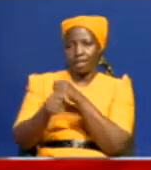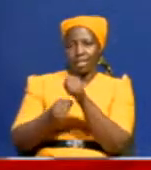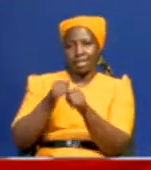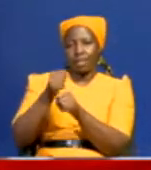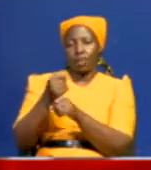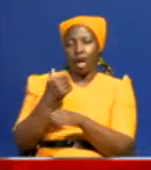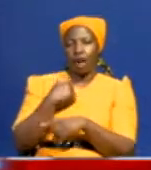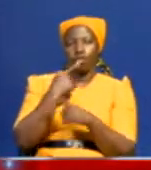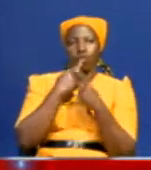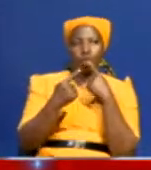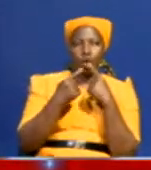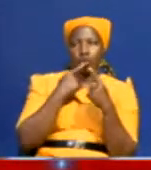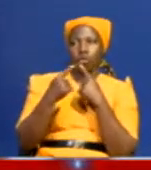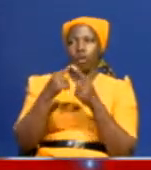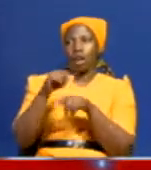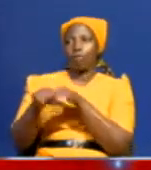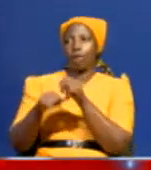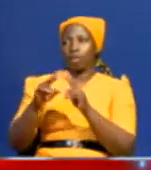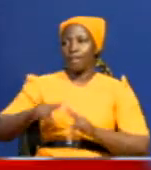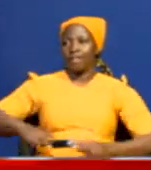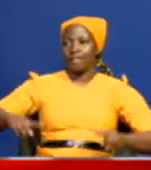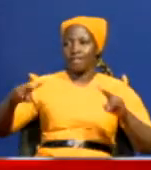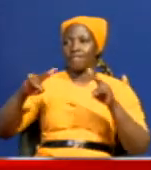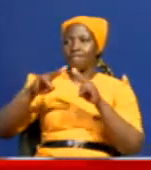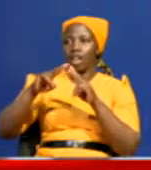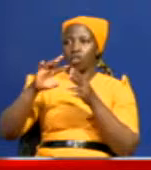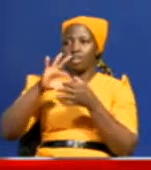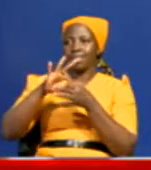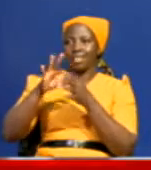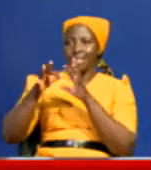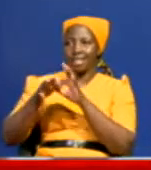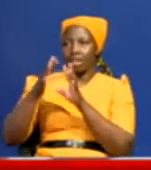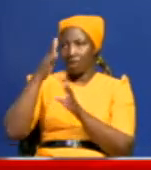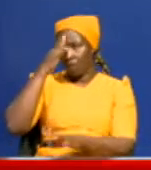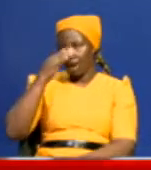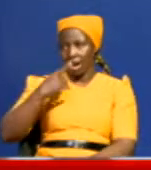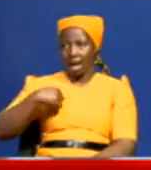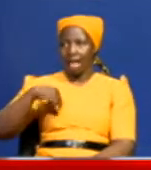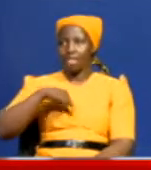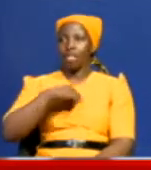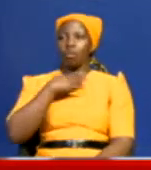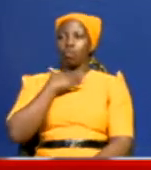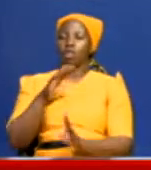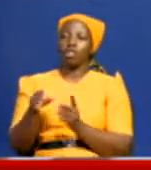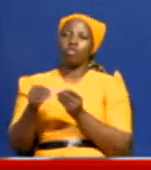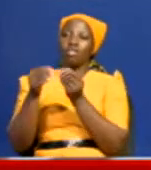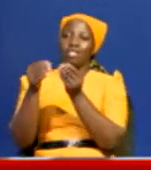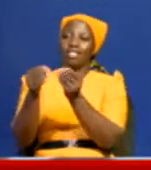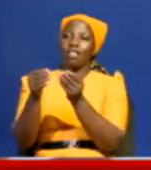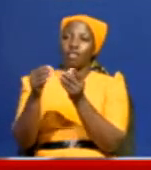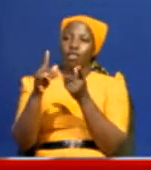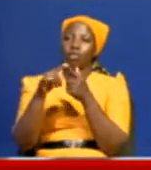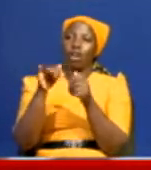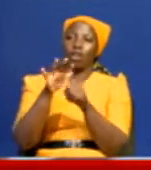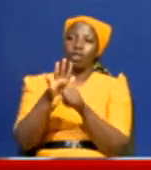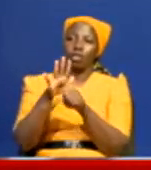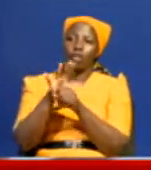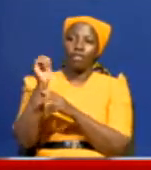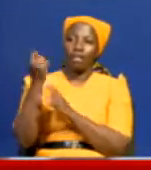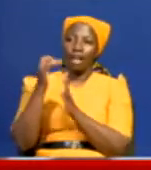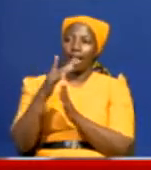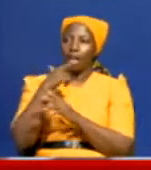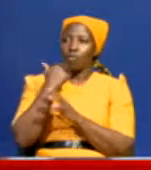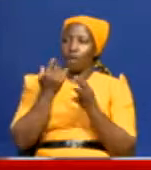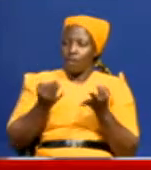conversation about the value chains, because we want to provide to this majority of Kenyans who are